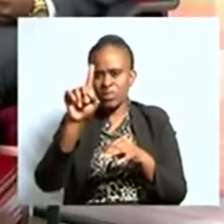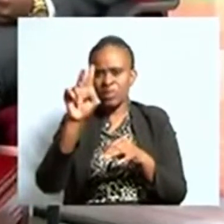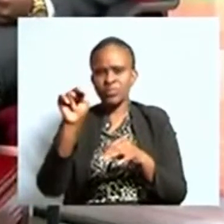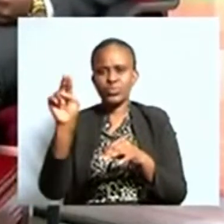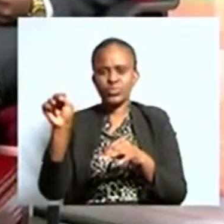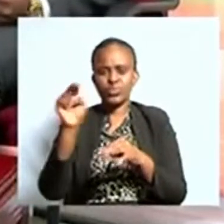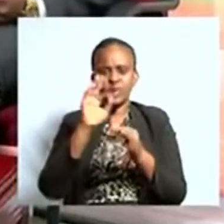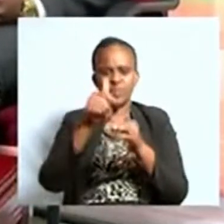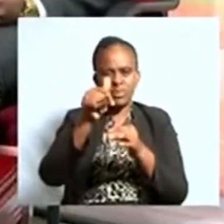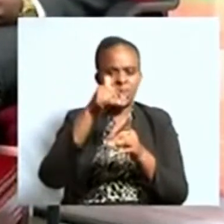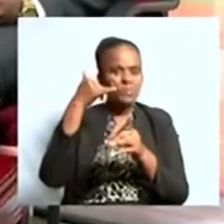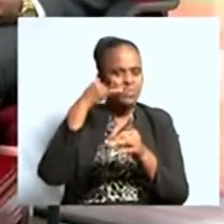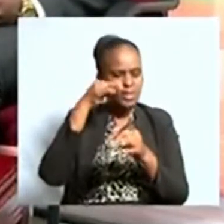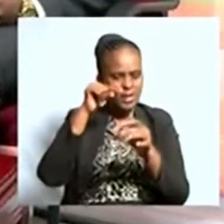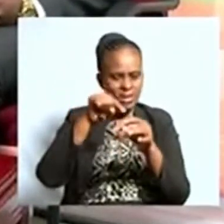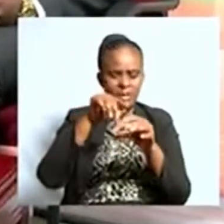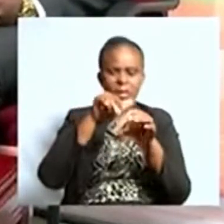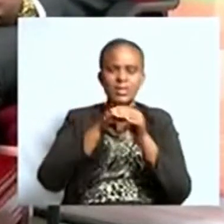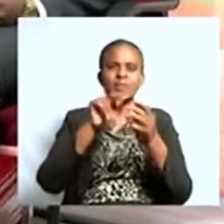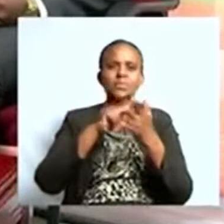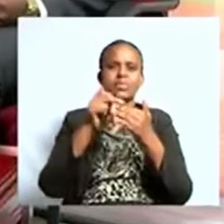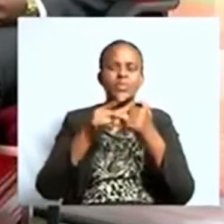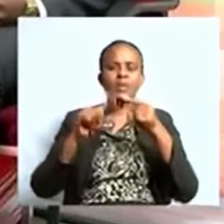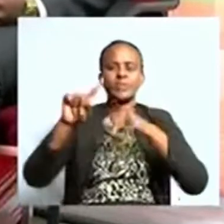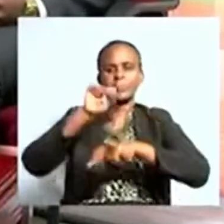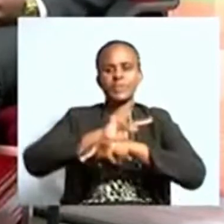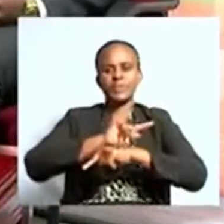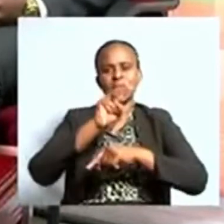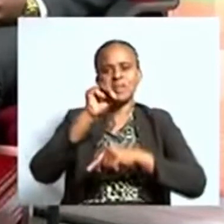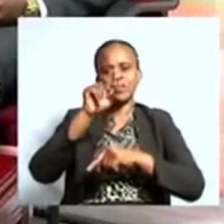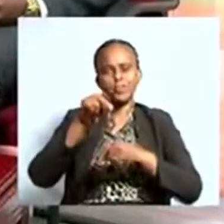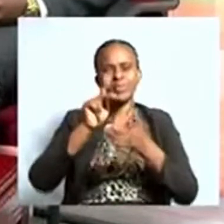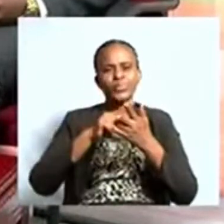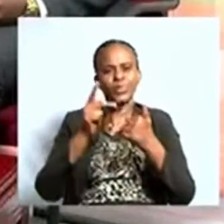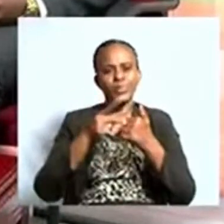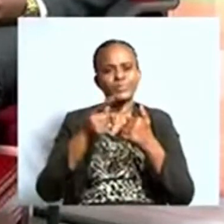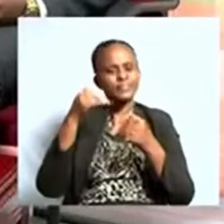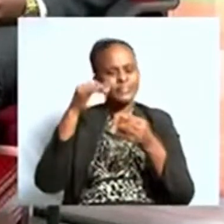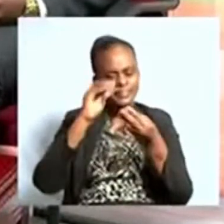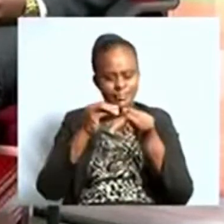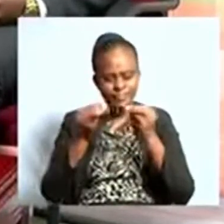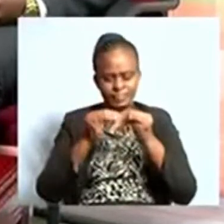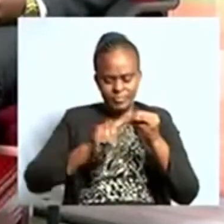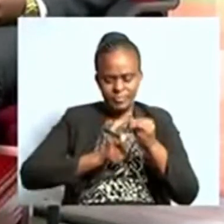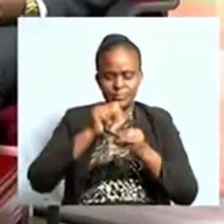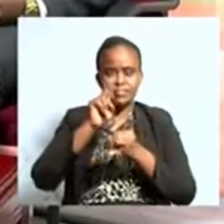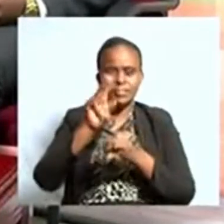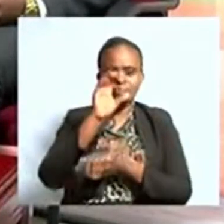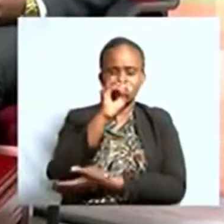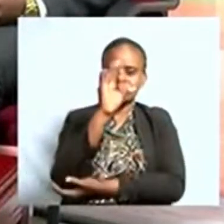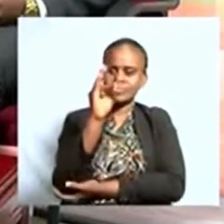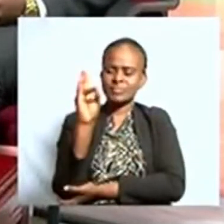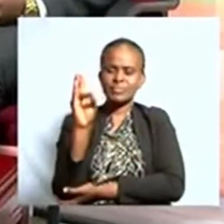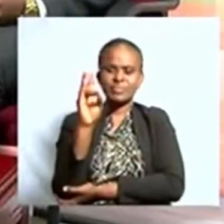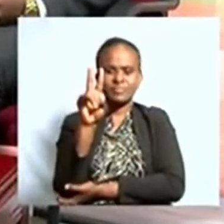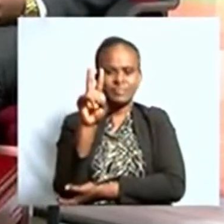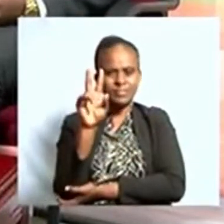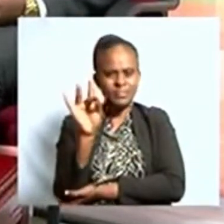077-28-32122 if you wish to be part and parcel of today's MP's Diary. The number that we're using is